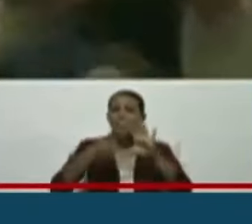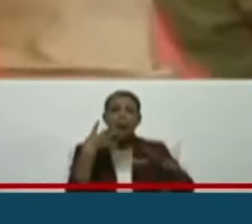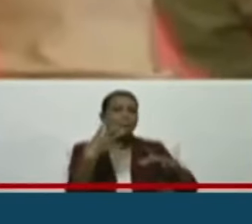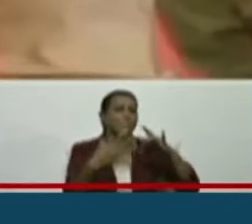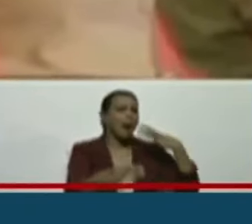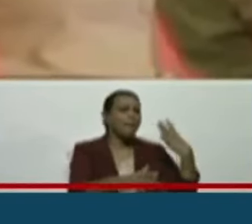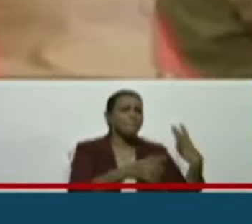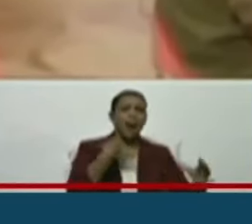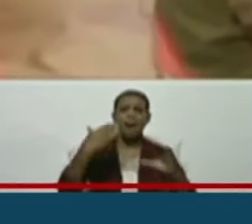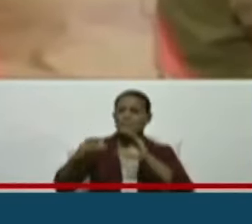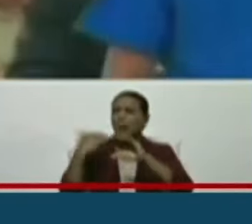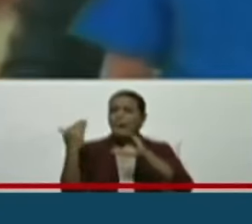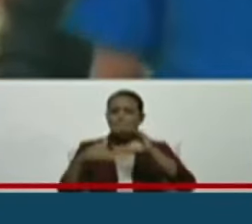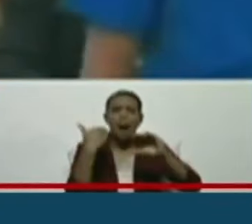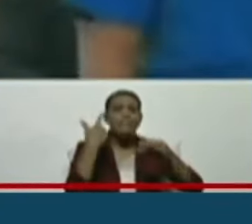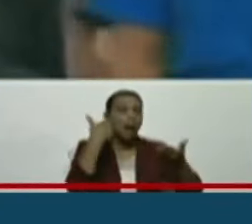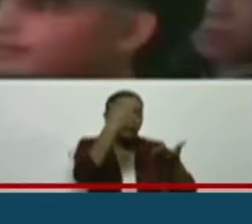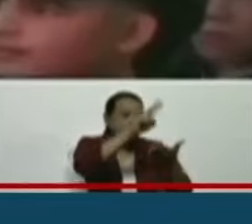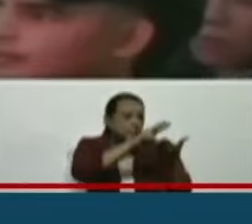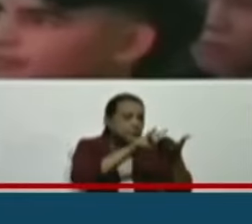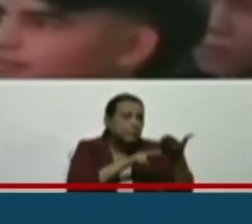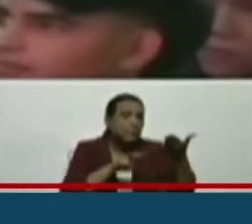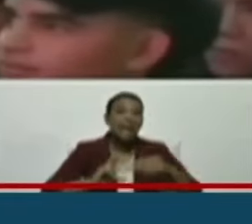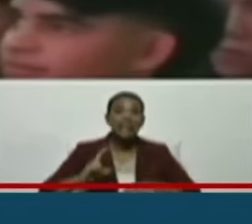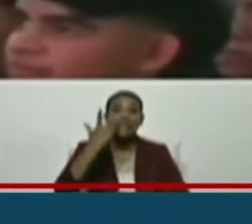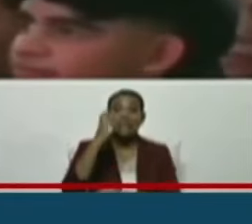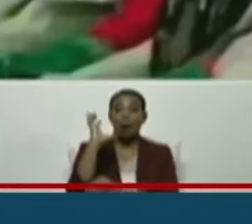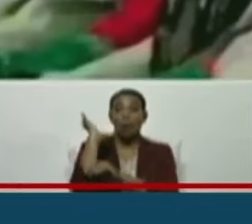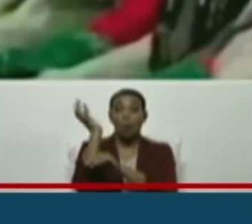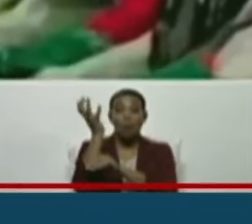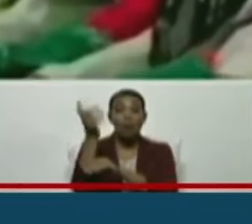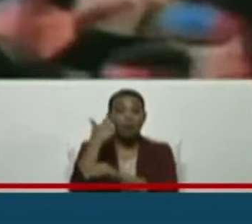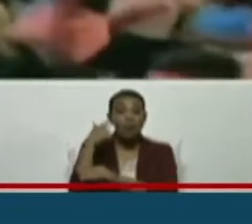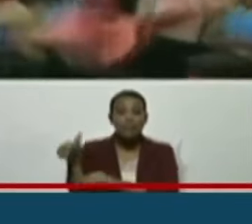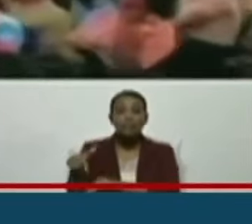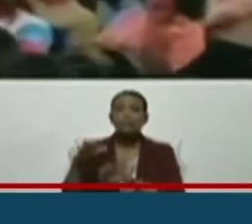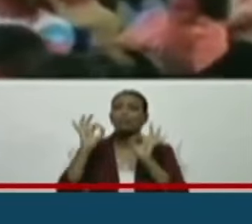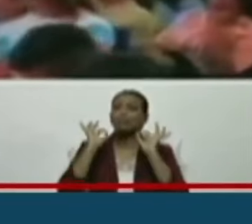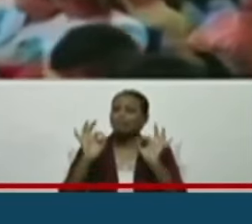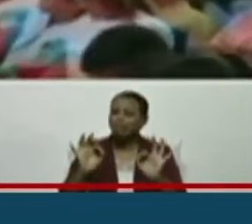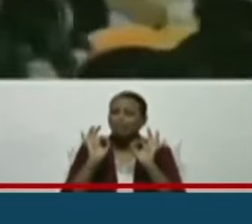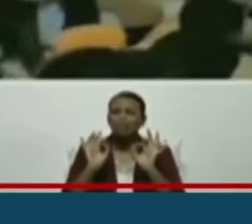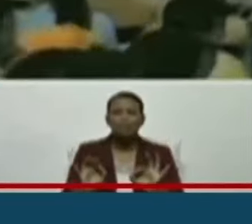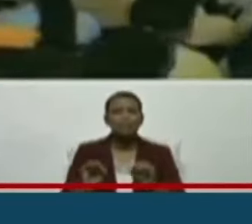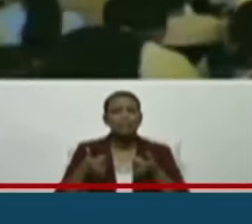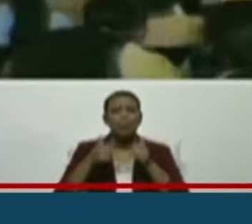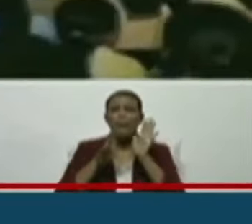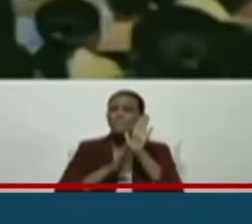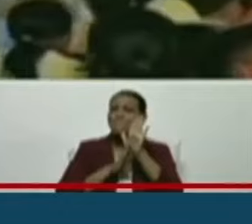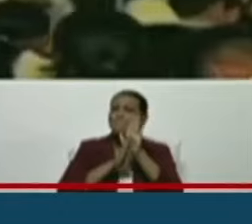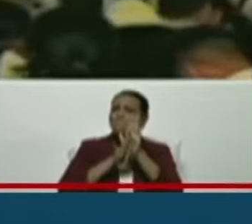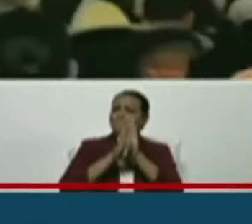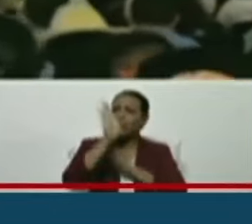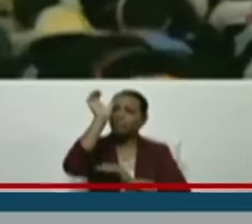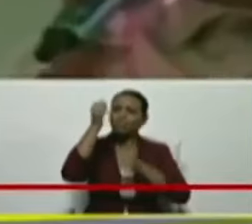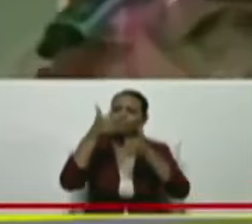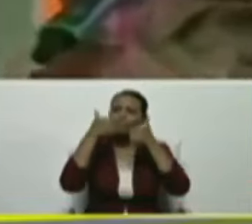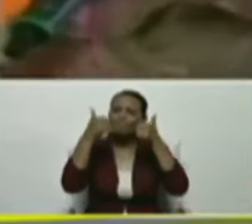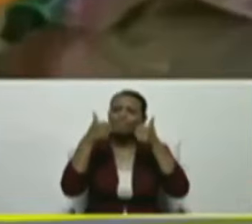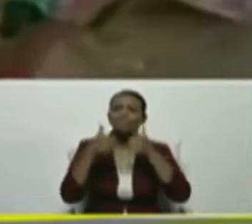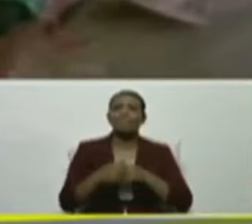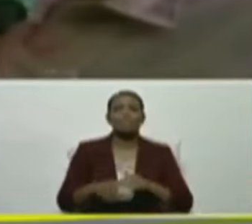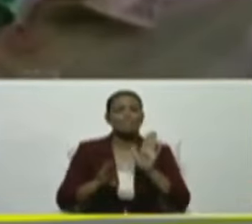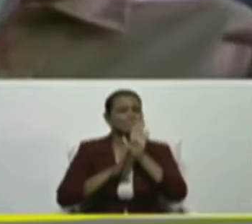have sent me has reached me, and I know that this third Congress has been a total success,